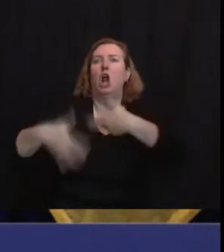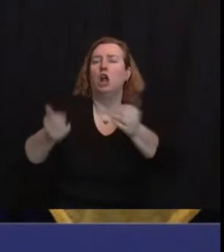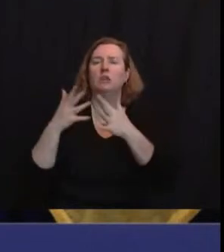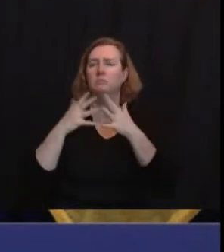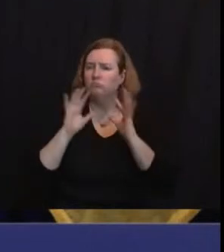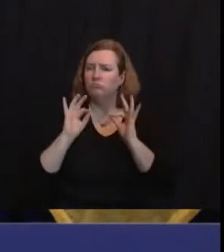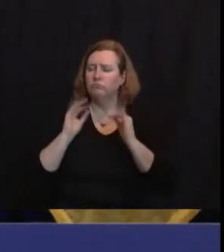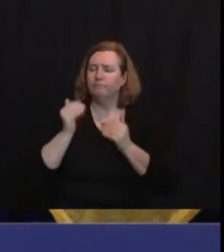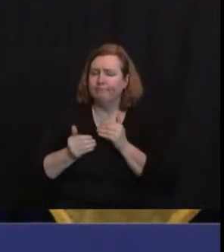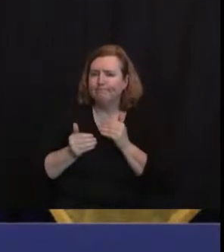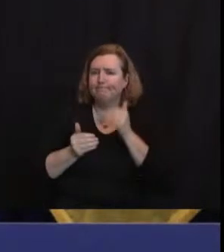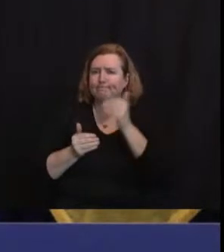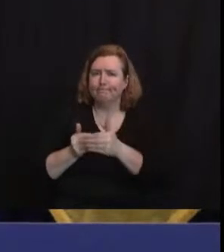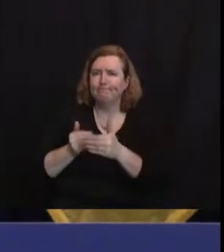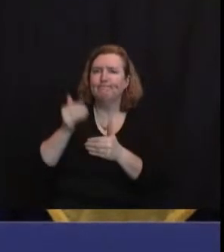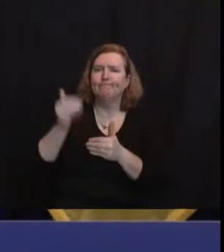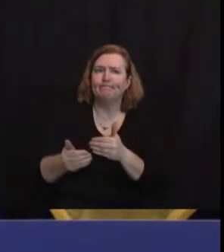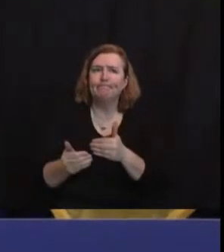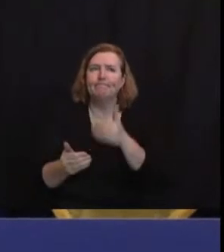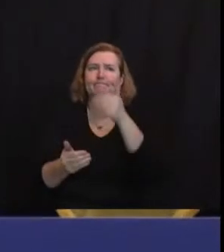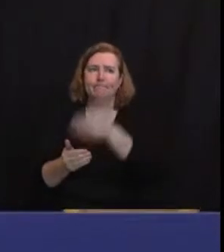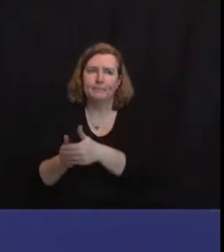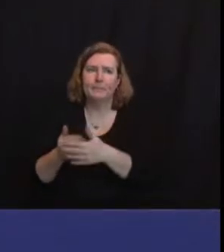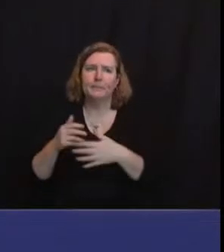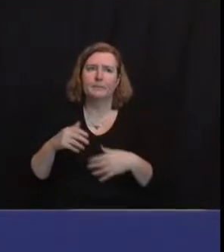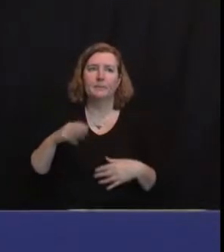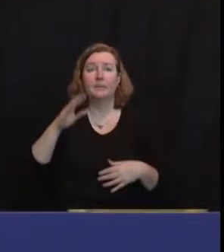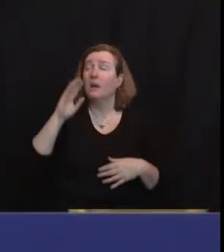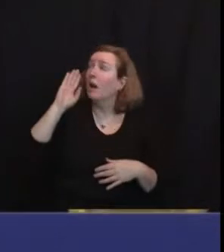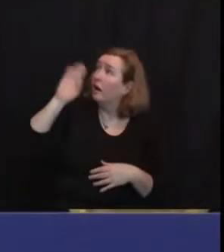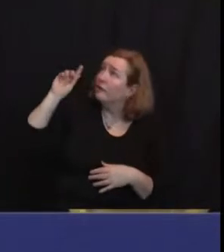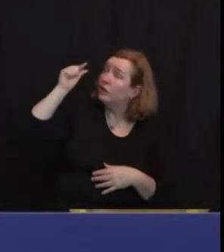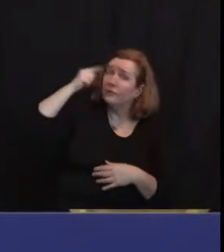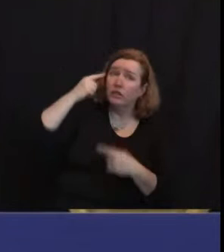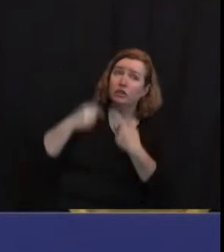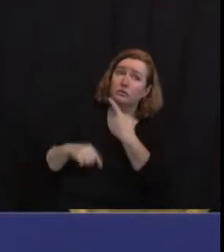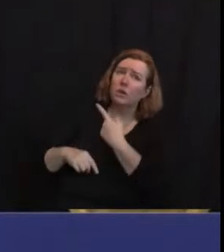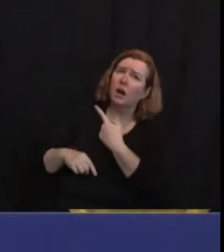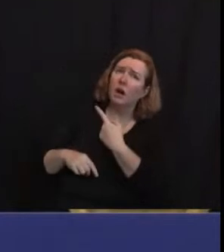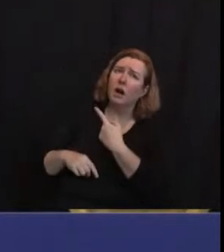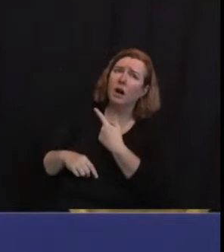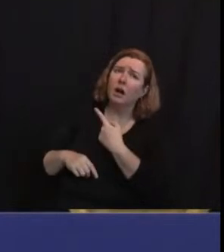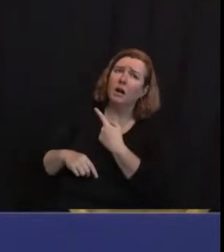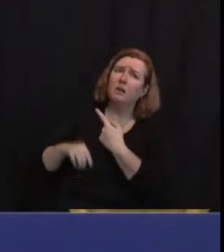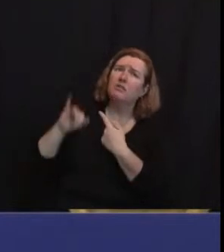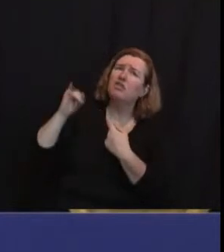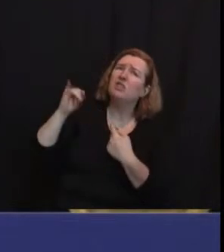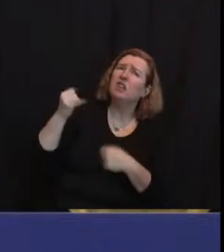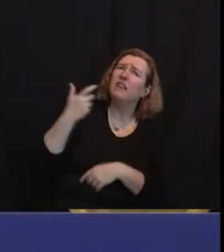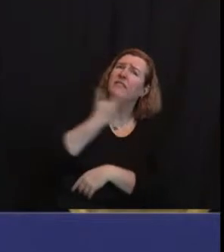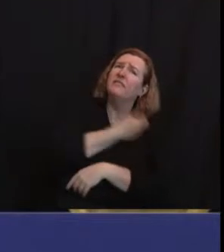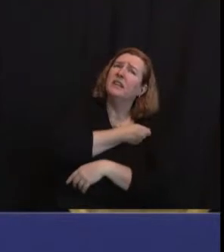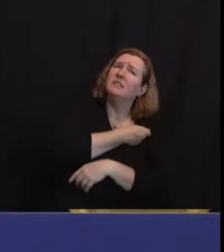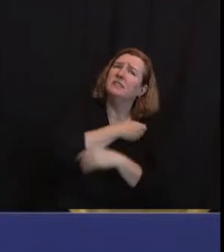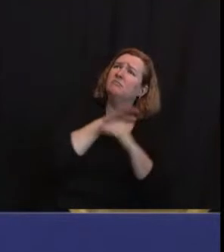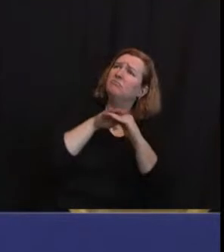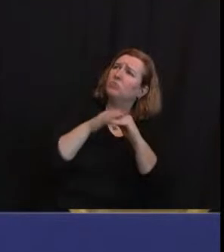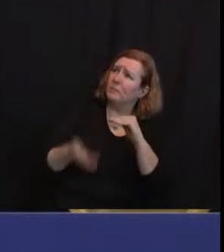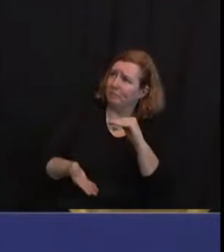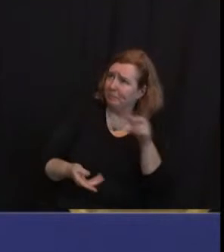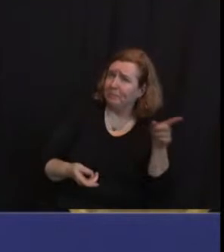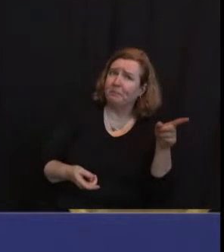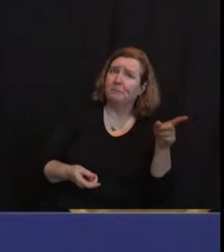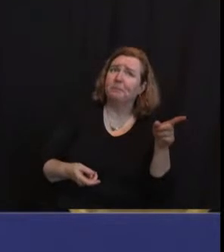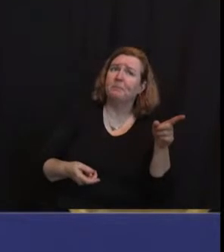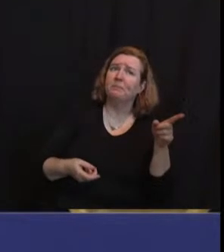Hi, Governor. We've been talking about the drop in the number of J&J vaccine doses that we're going to get at least